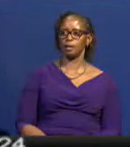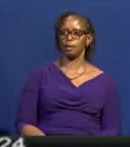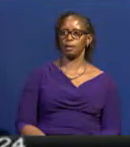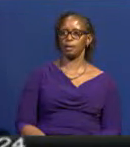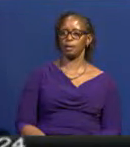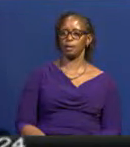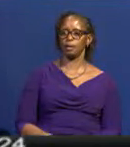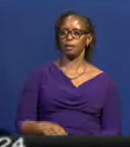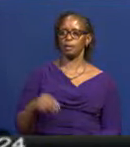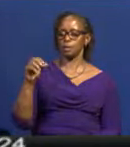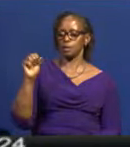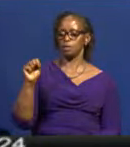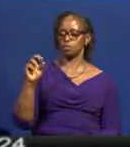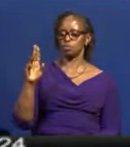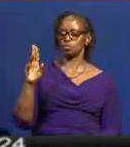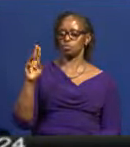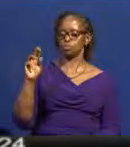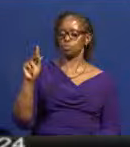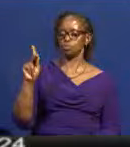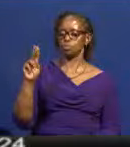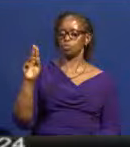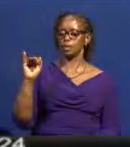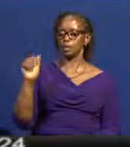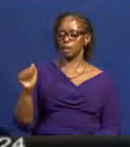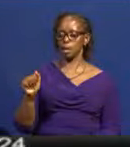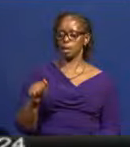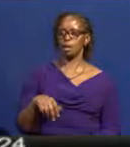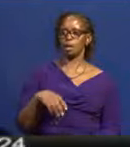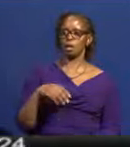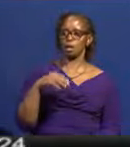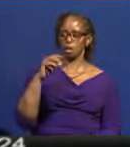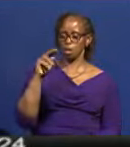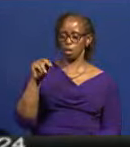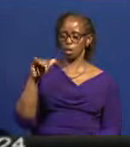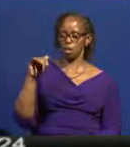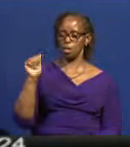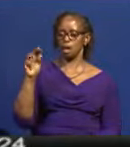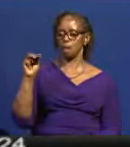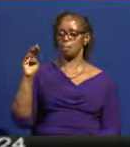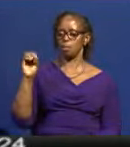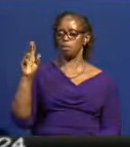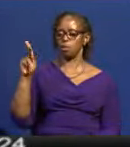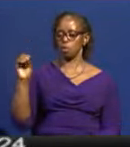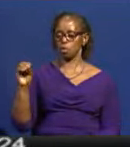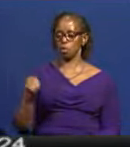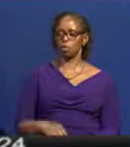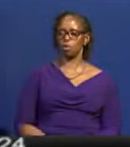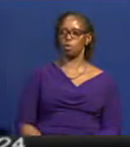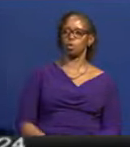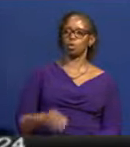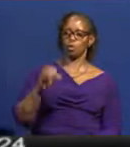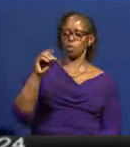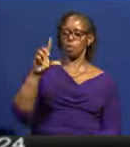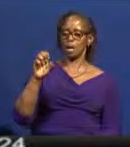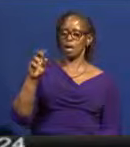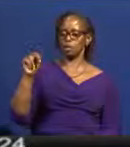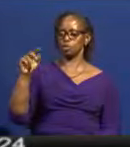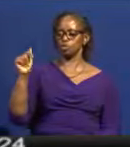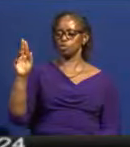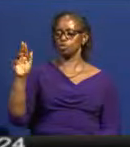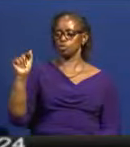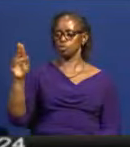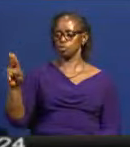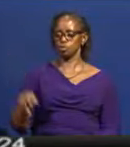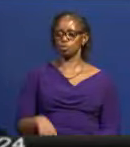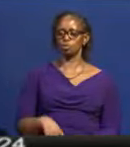Honorable George Sunguia, Honorable Joash Namoko, Kitlai Olentutu,